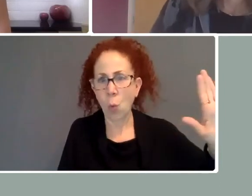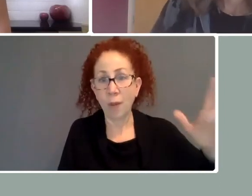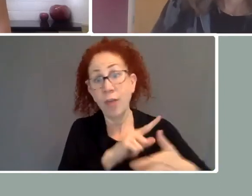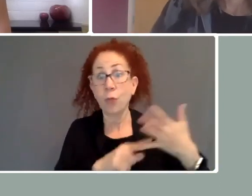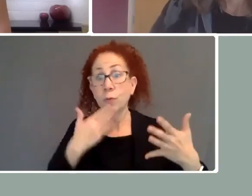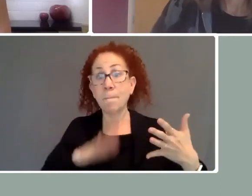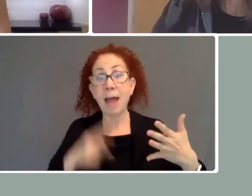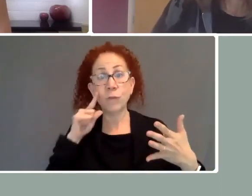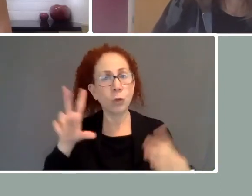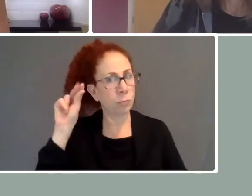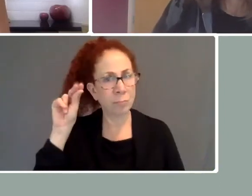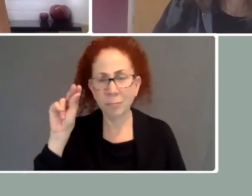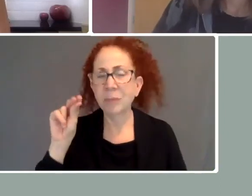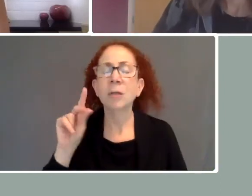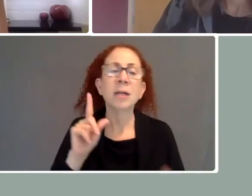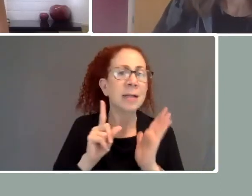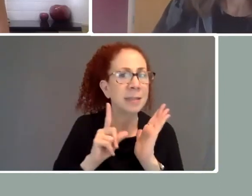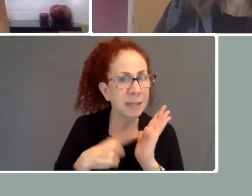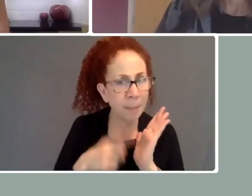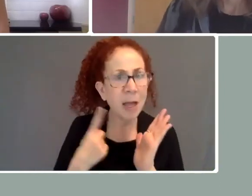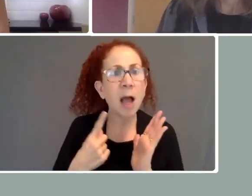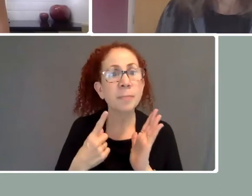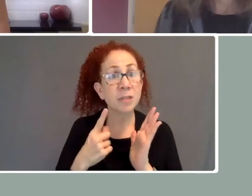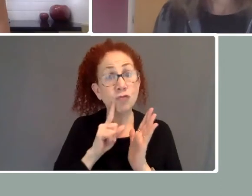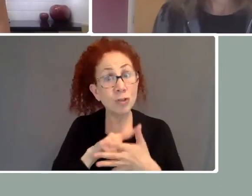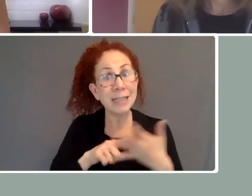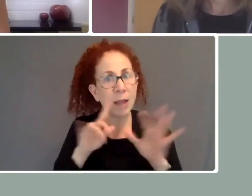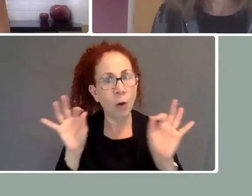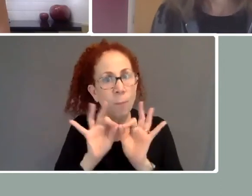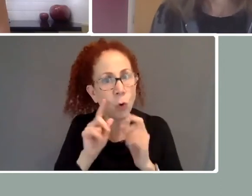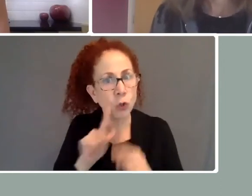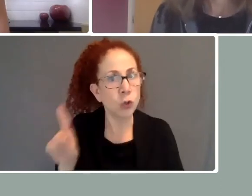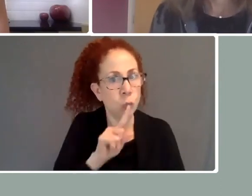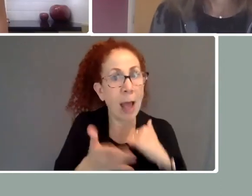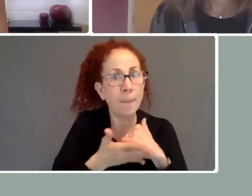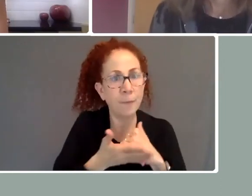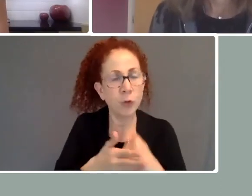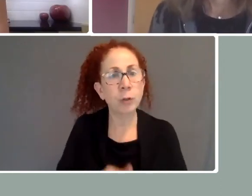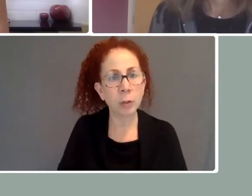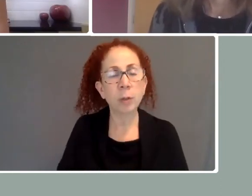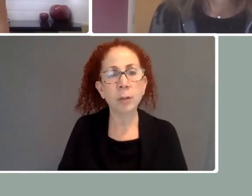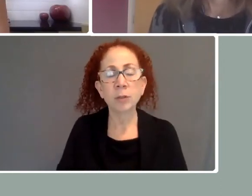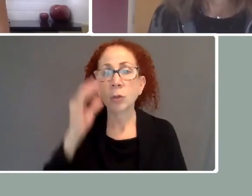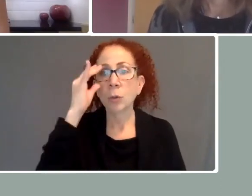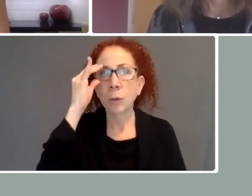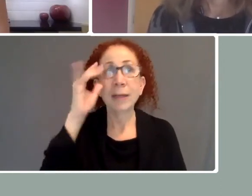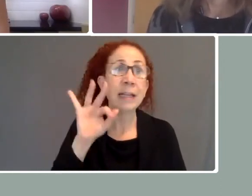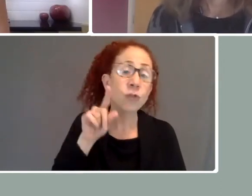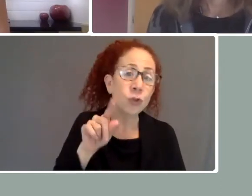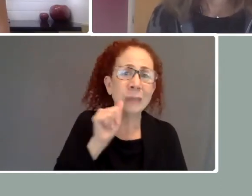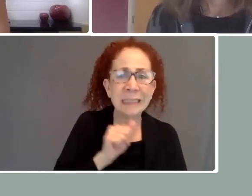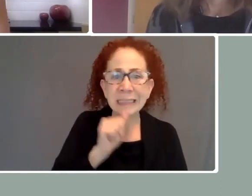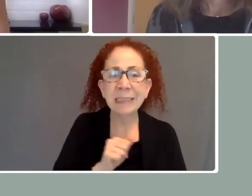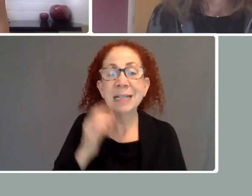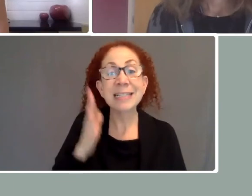you. There are times when they are actually very important and helpful, right? So if you are suffering from